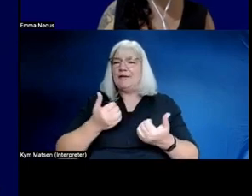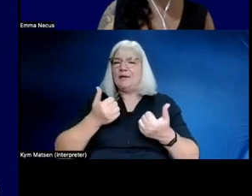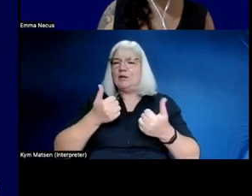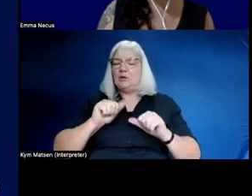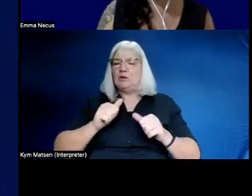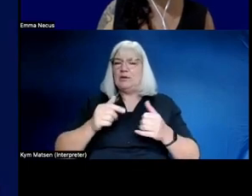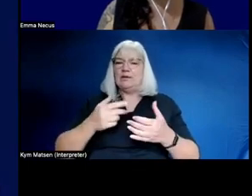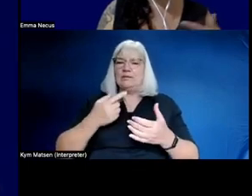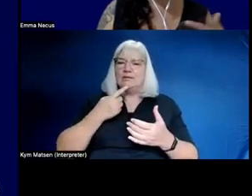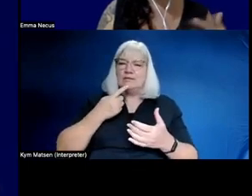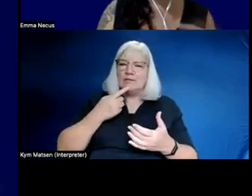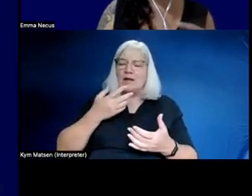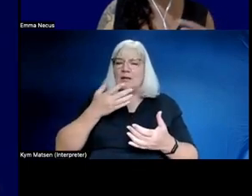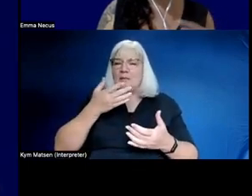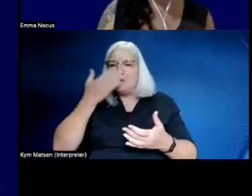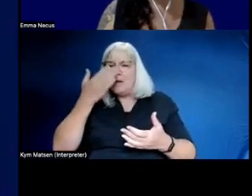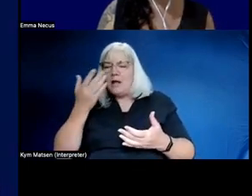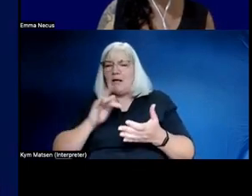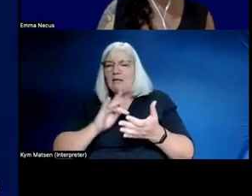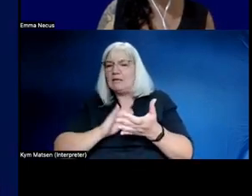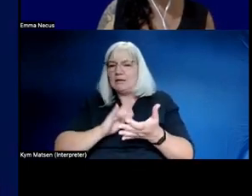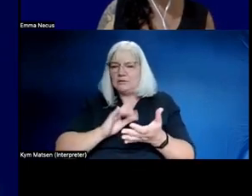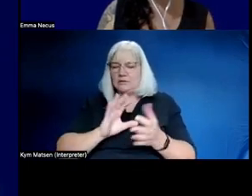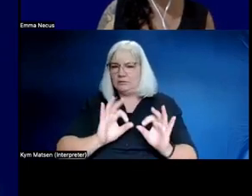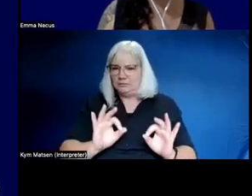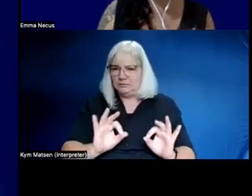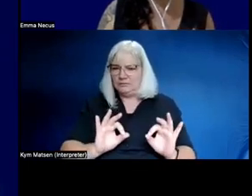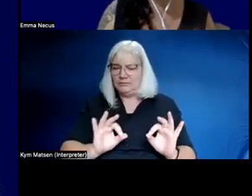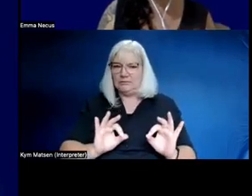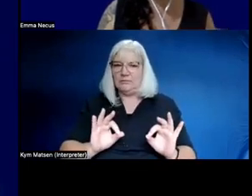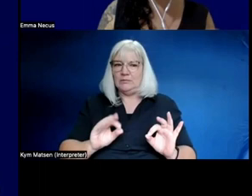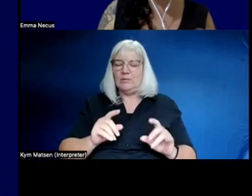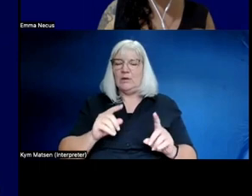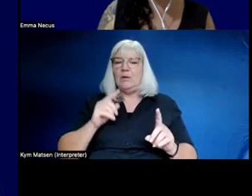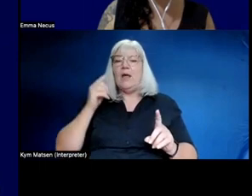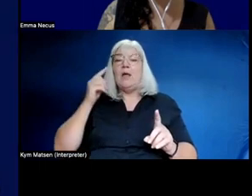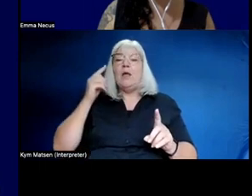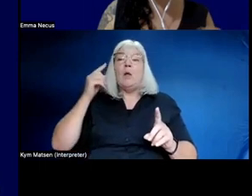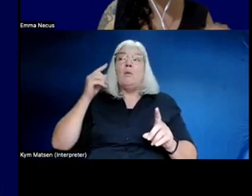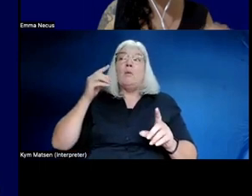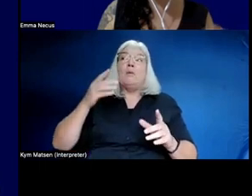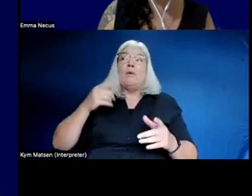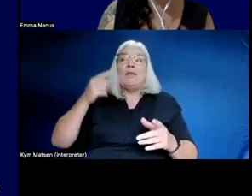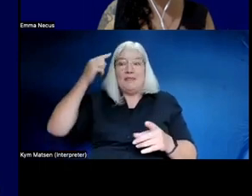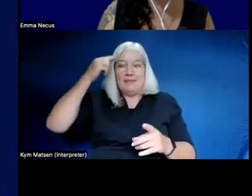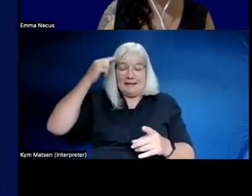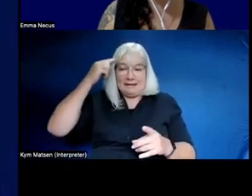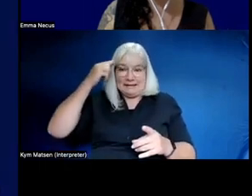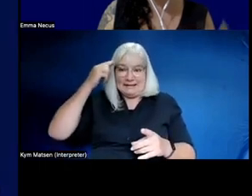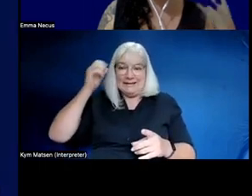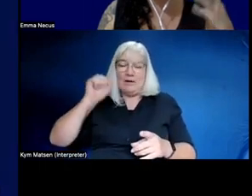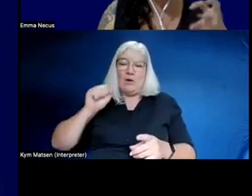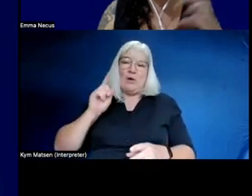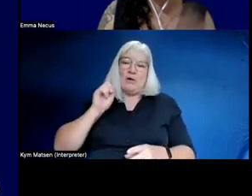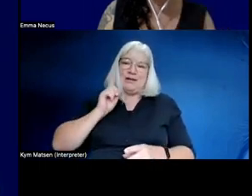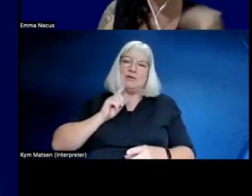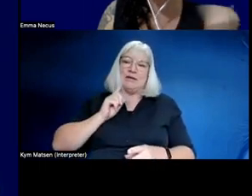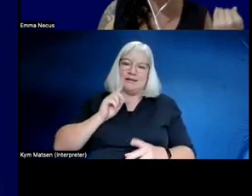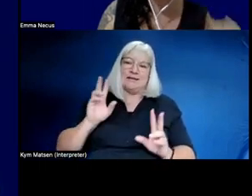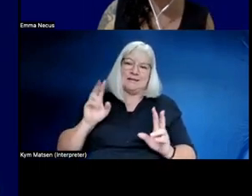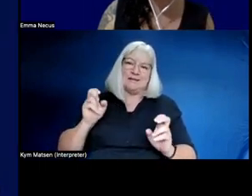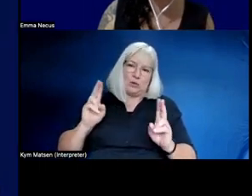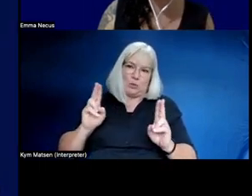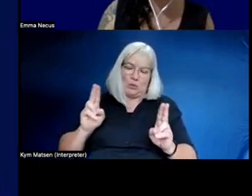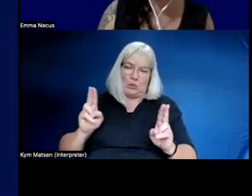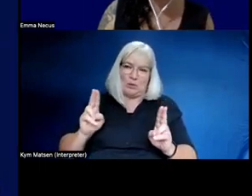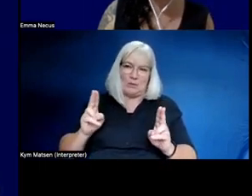senses. As far as we know, Zoe's hearing is within normal limits, but we don't know, again, how her brain translates what